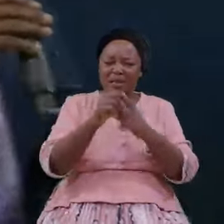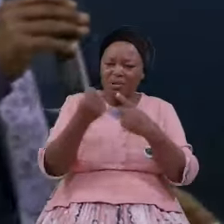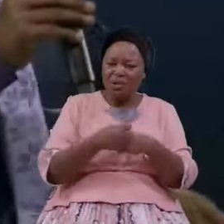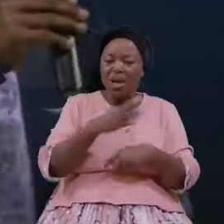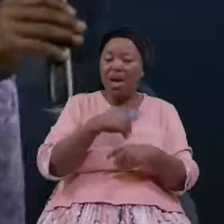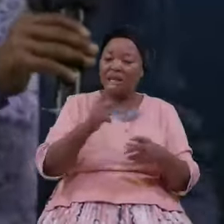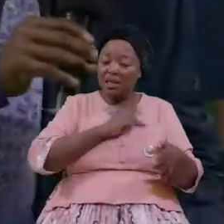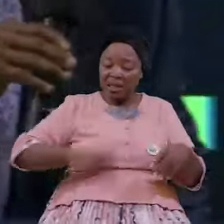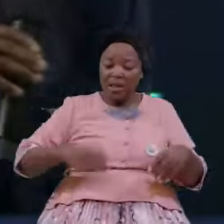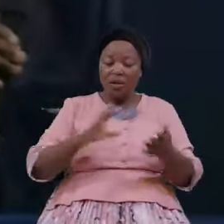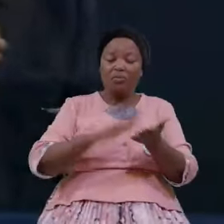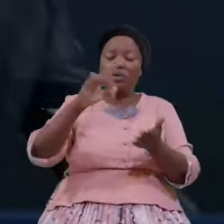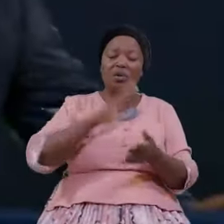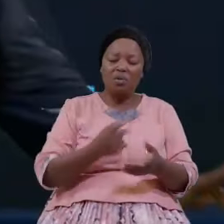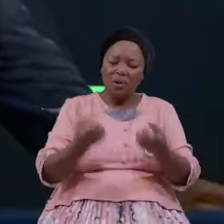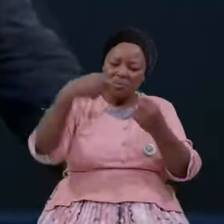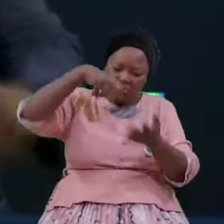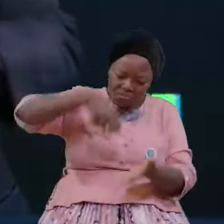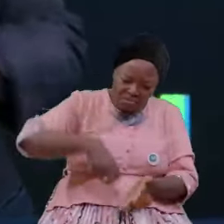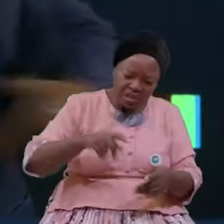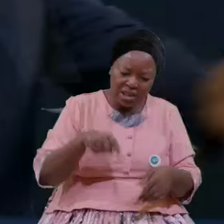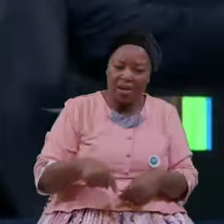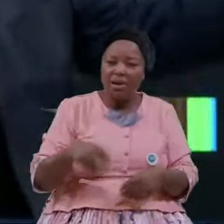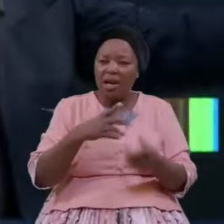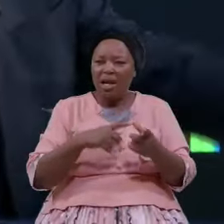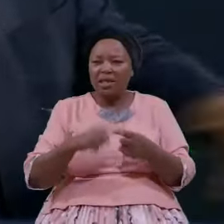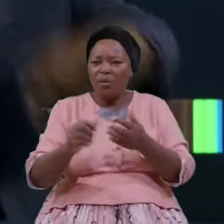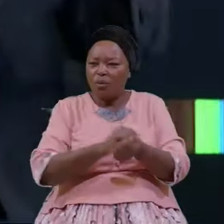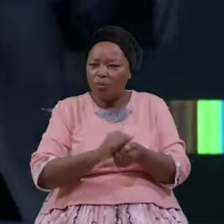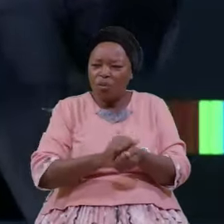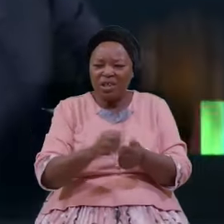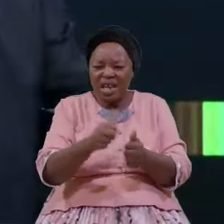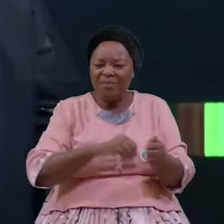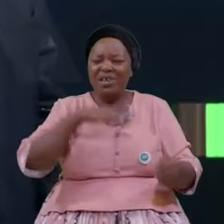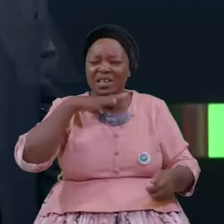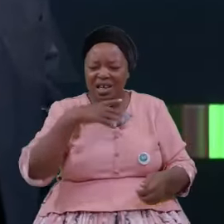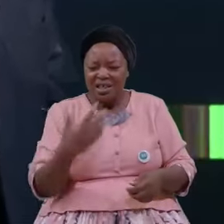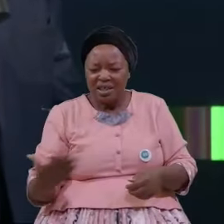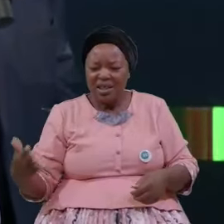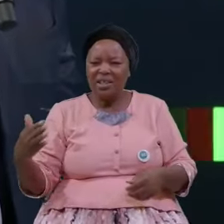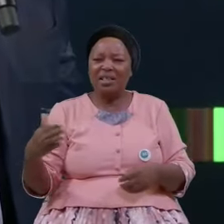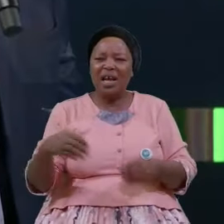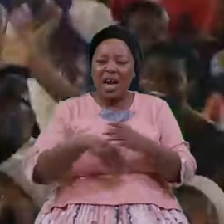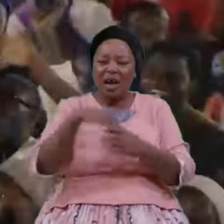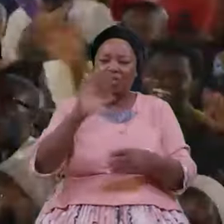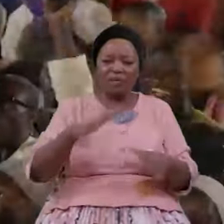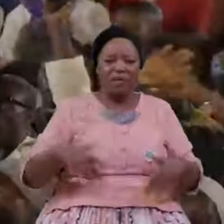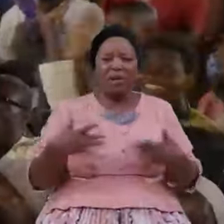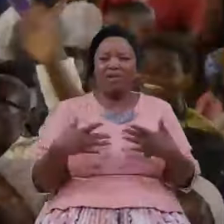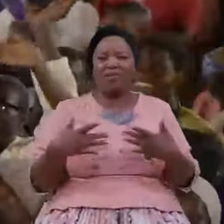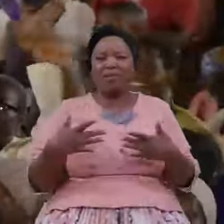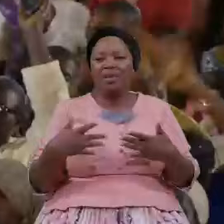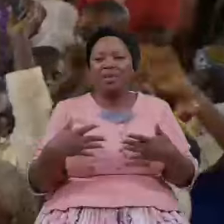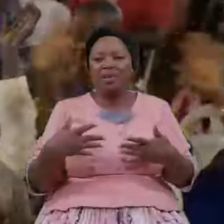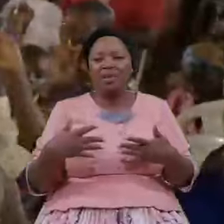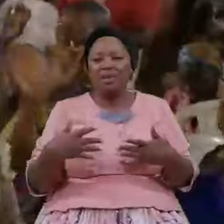will bend down and wash every dirty sin out of your life. He says,